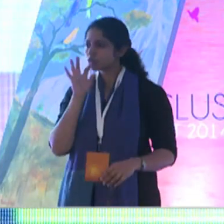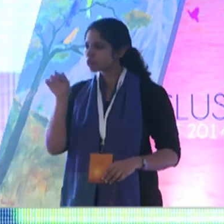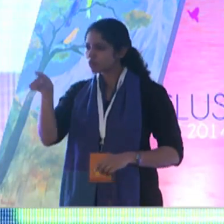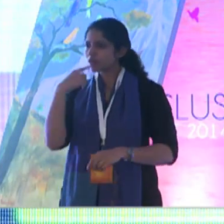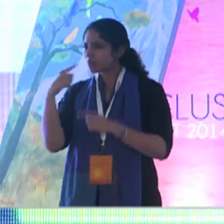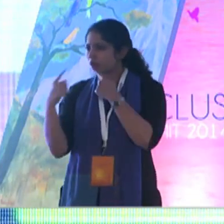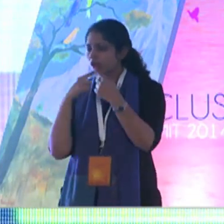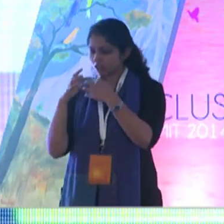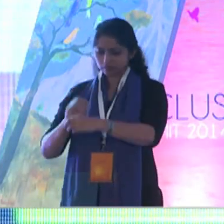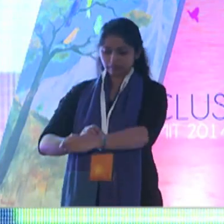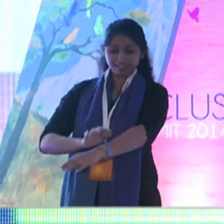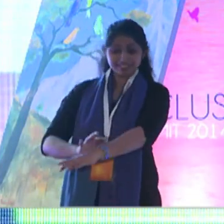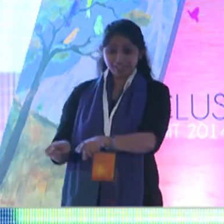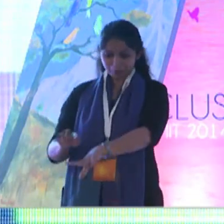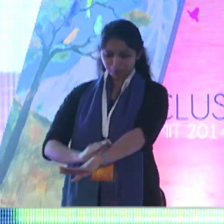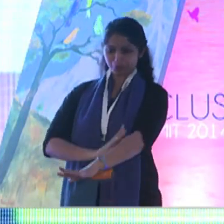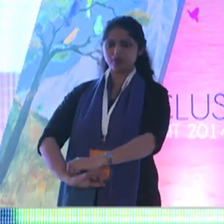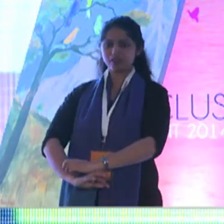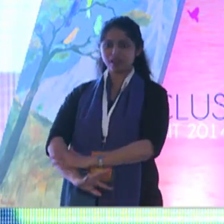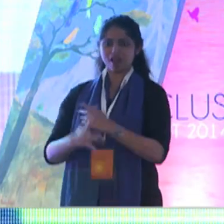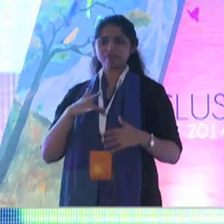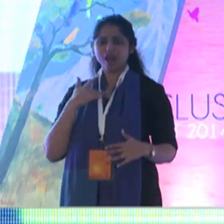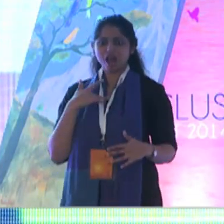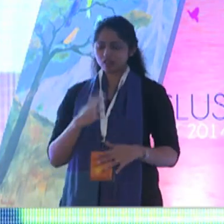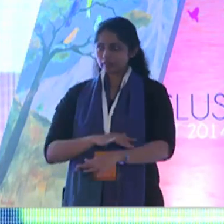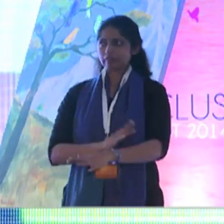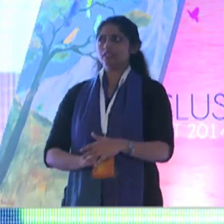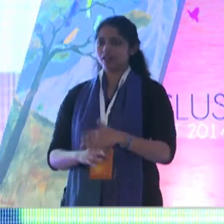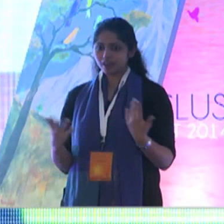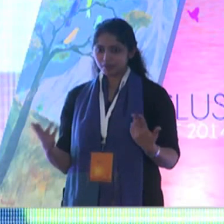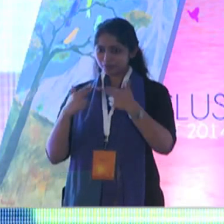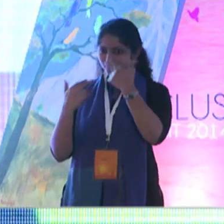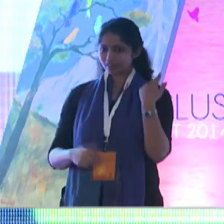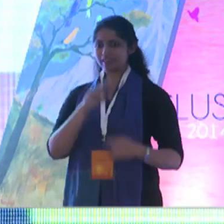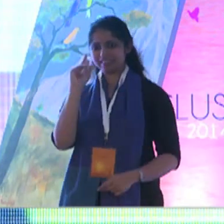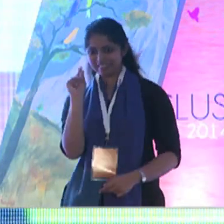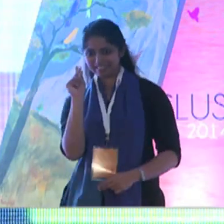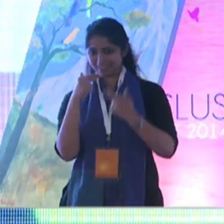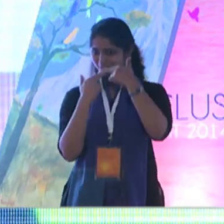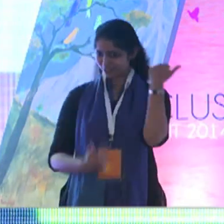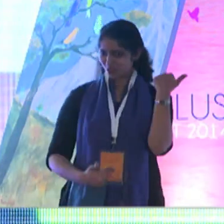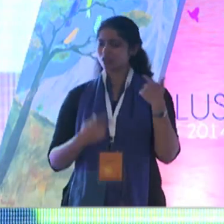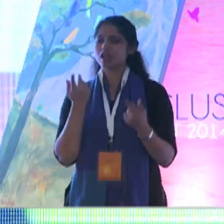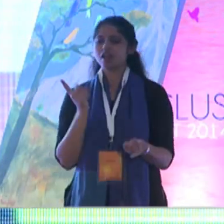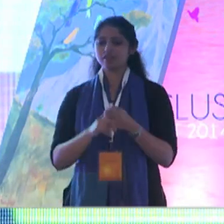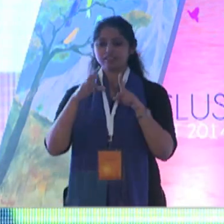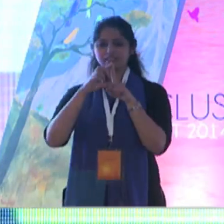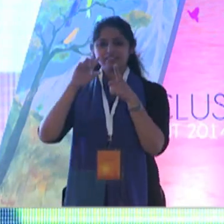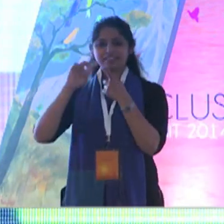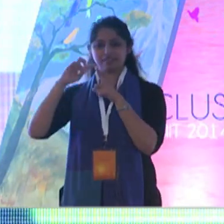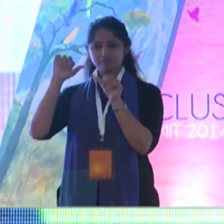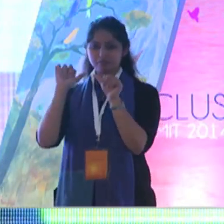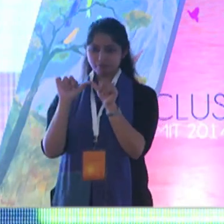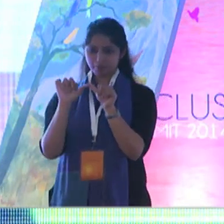by his story that I wanted to share it with you today. This second story is that of Deepa Malik,